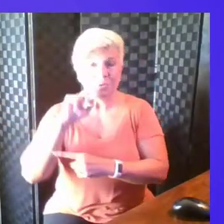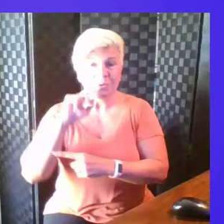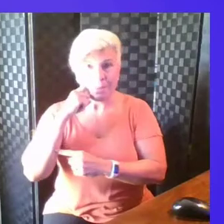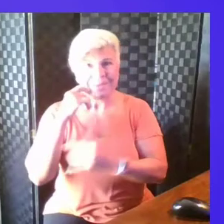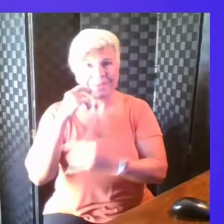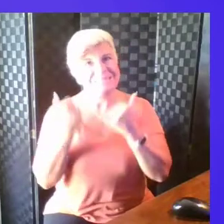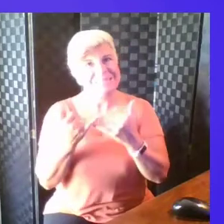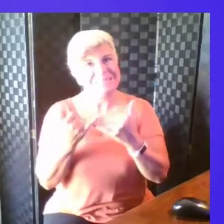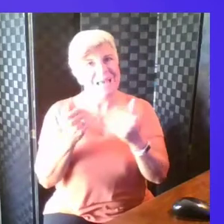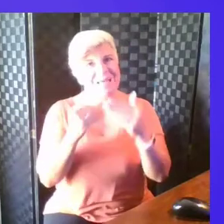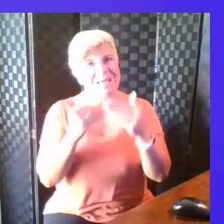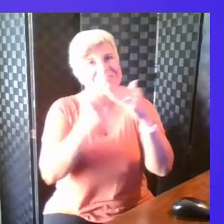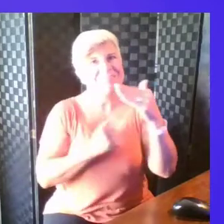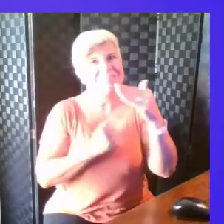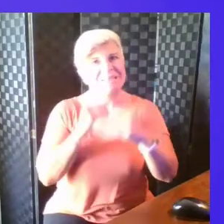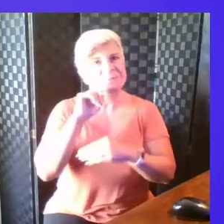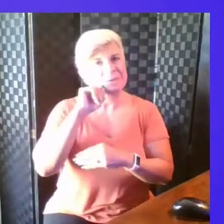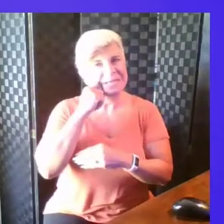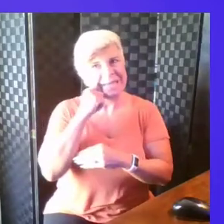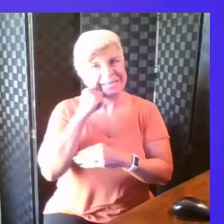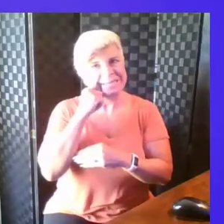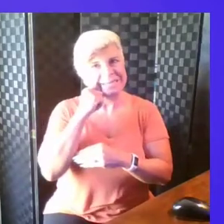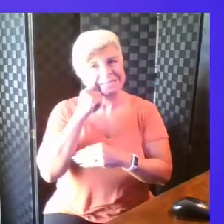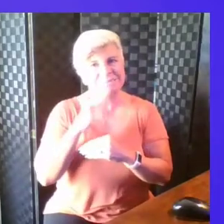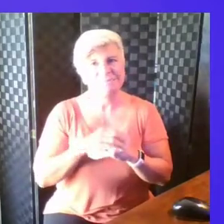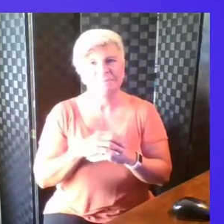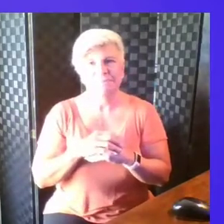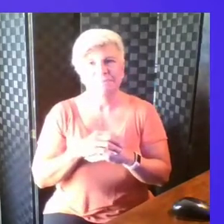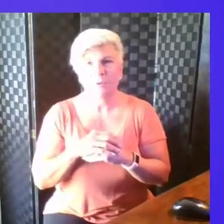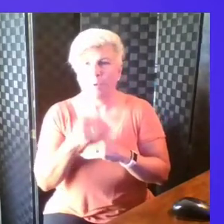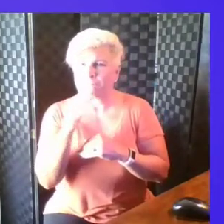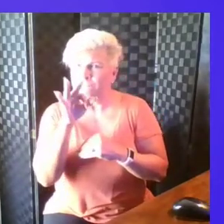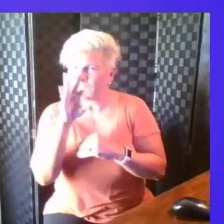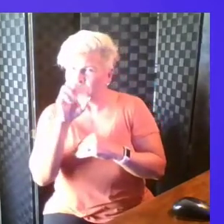less bananas than apples. Let's look at another one.